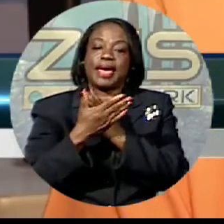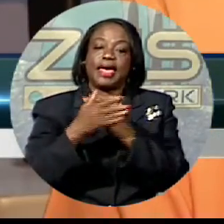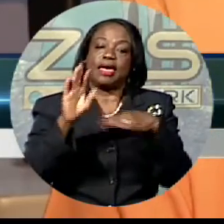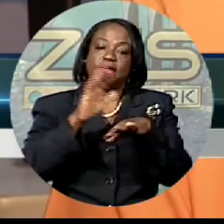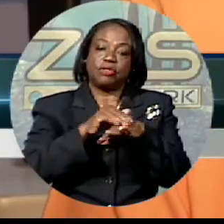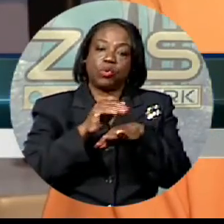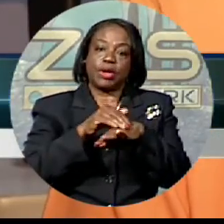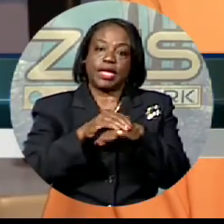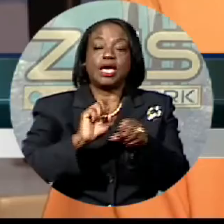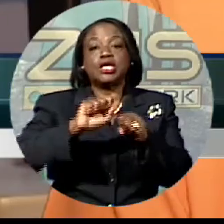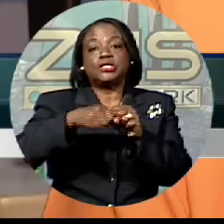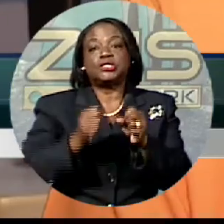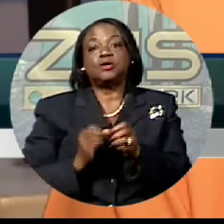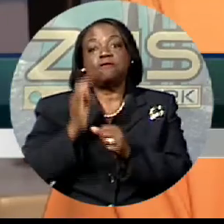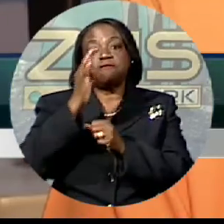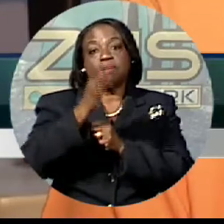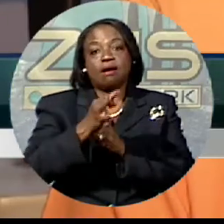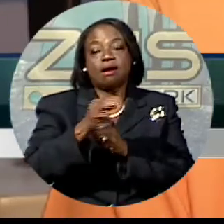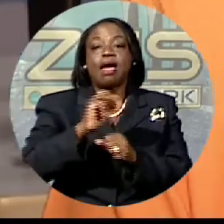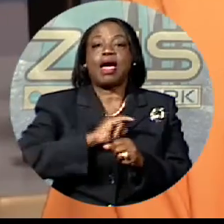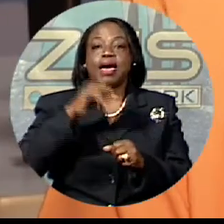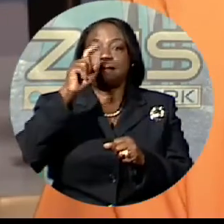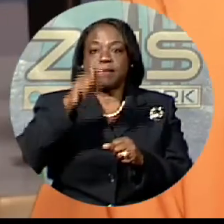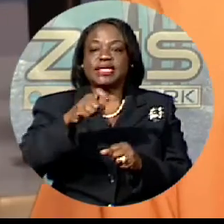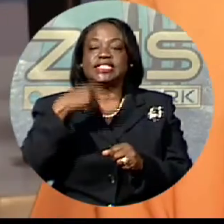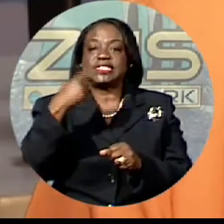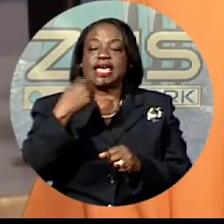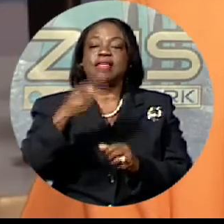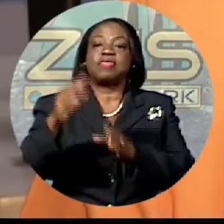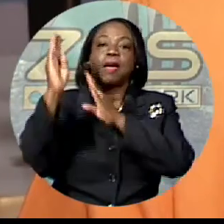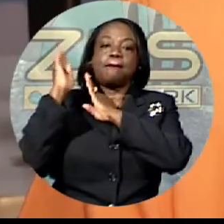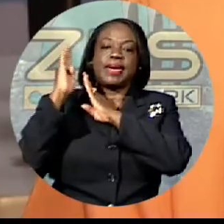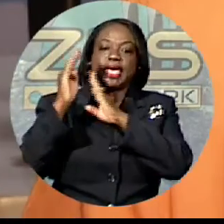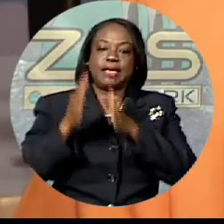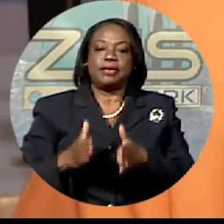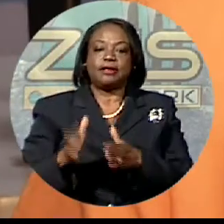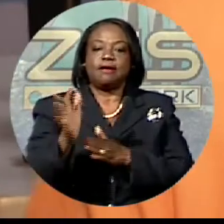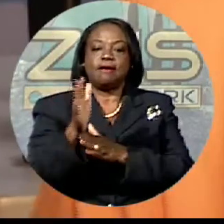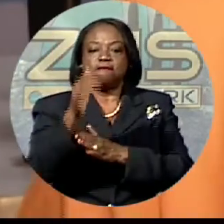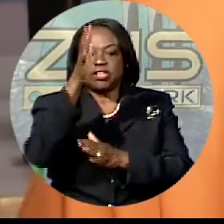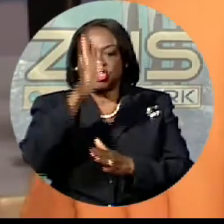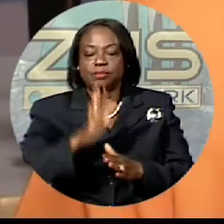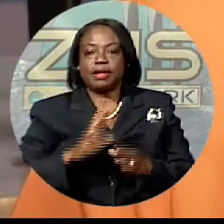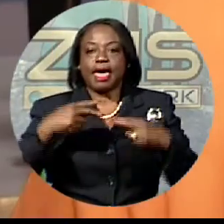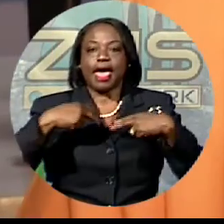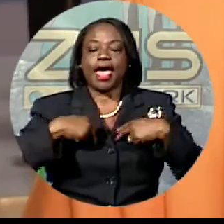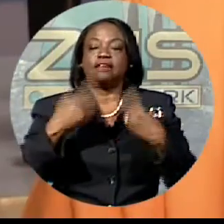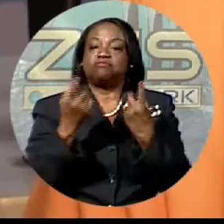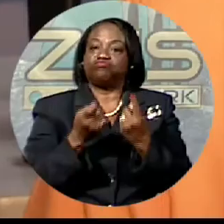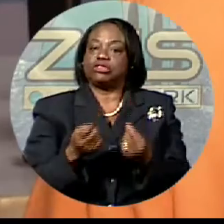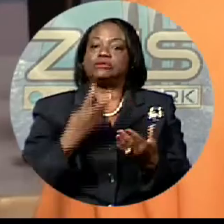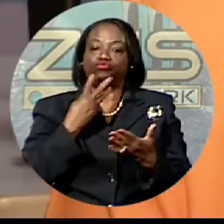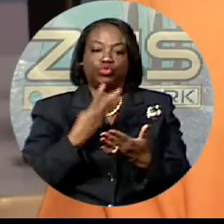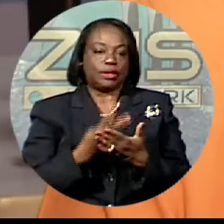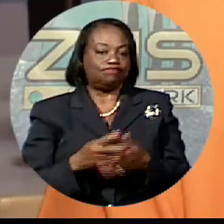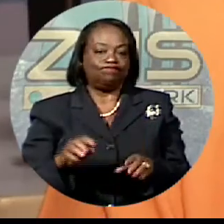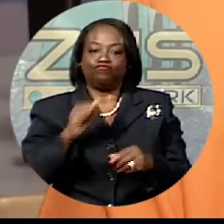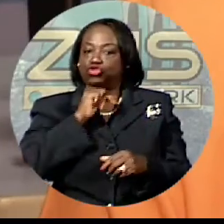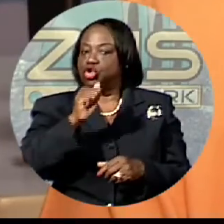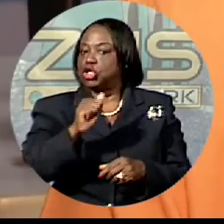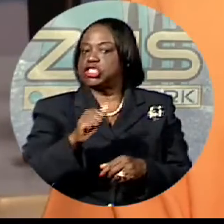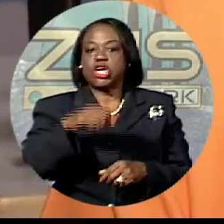far, I must say that the Bahamian fishermen have done well. I haven't heard of any cases